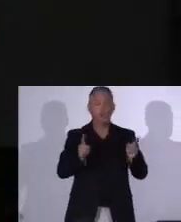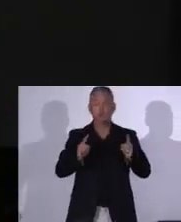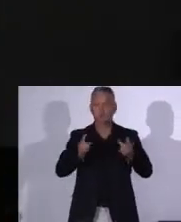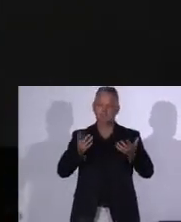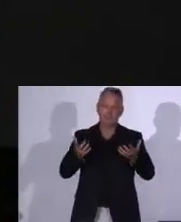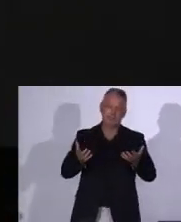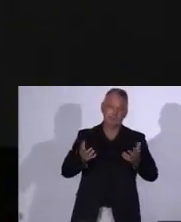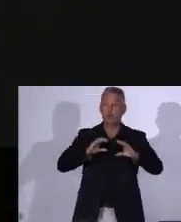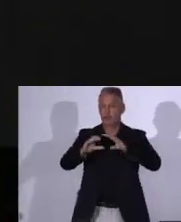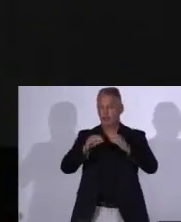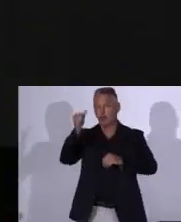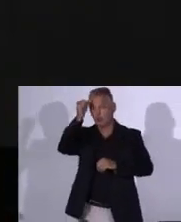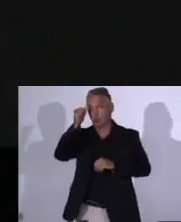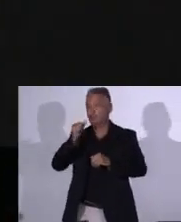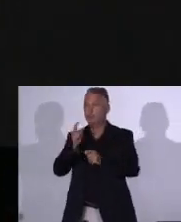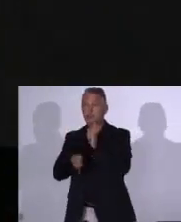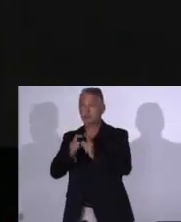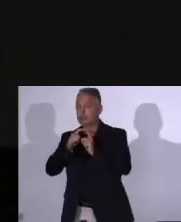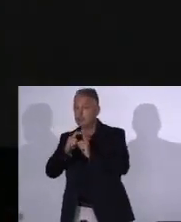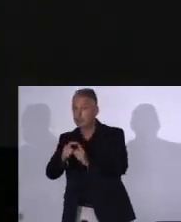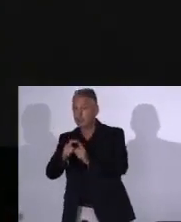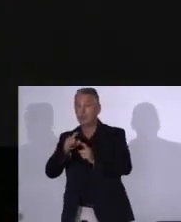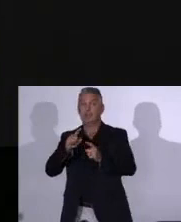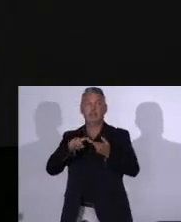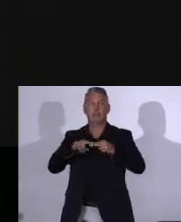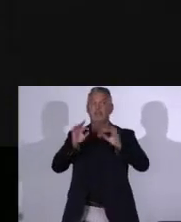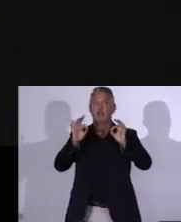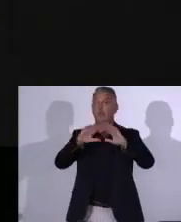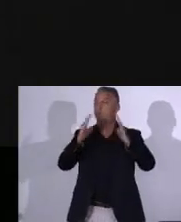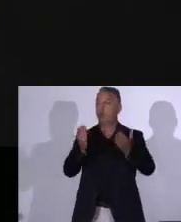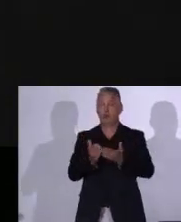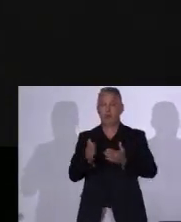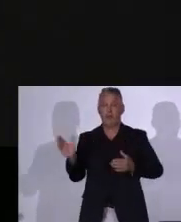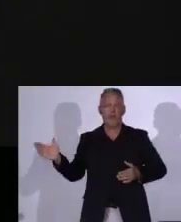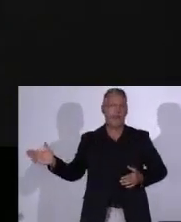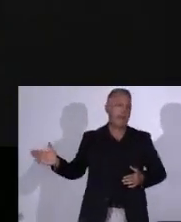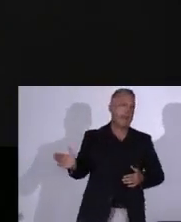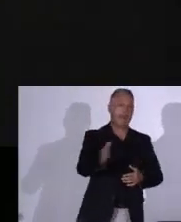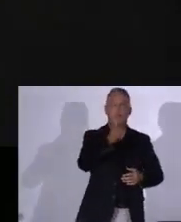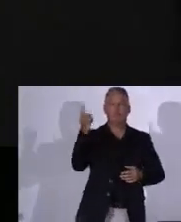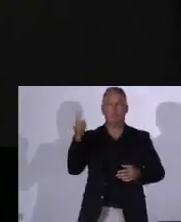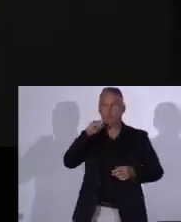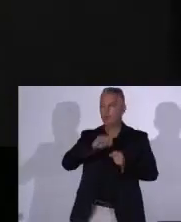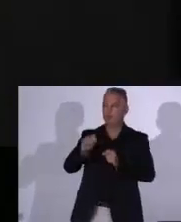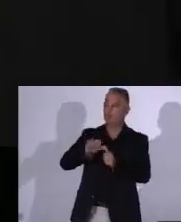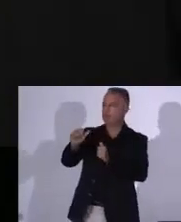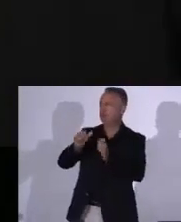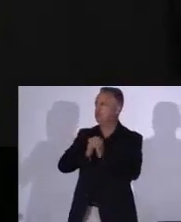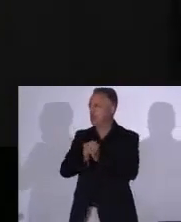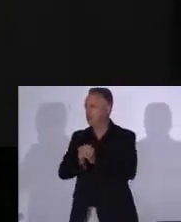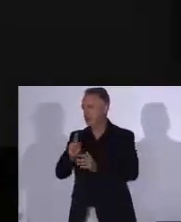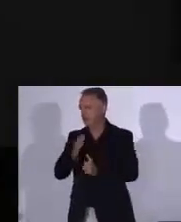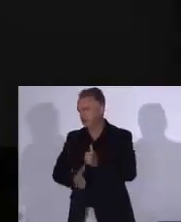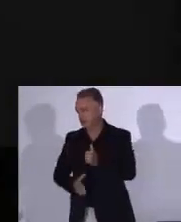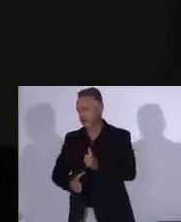challenging. And so in a perfect world, all the media, marketing, comms people would be best mates. And the first